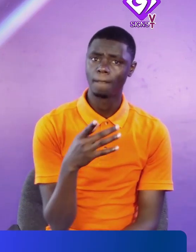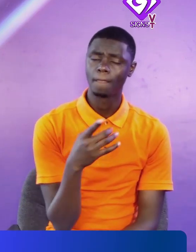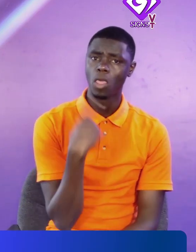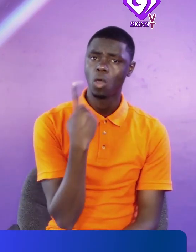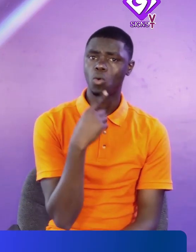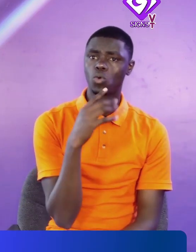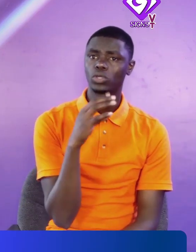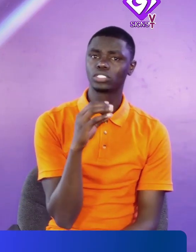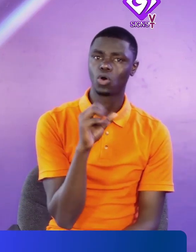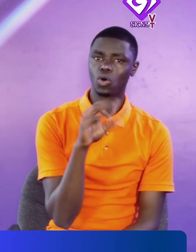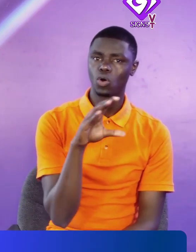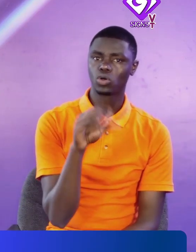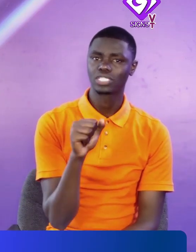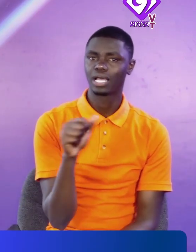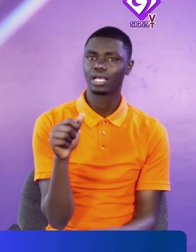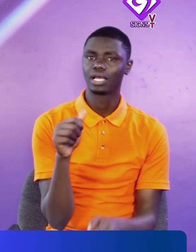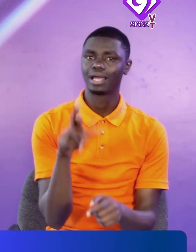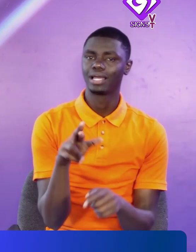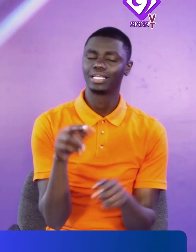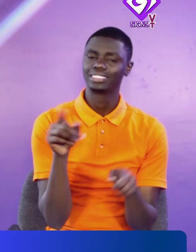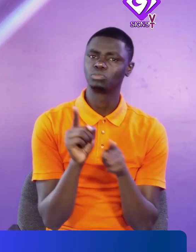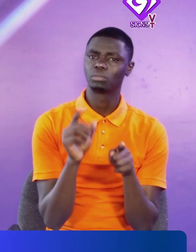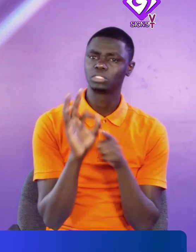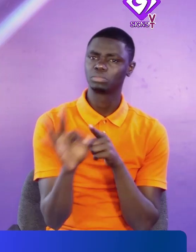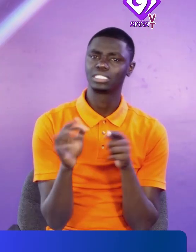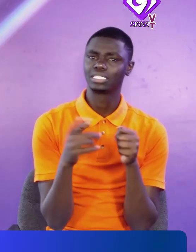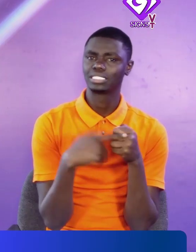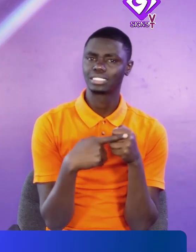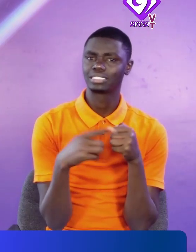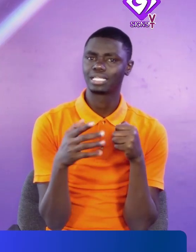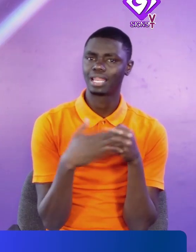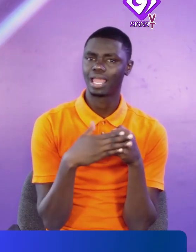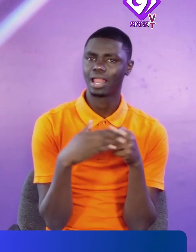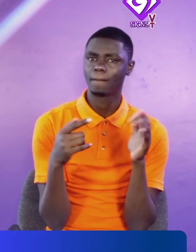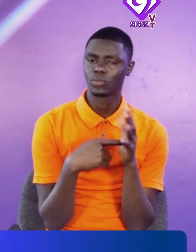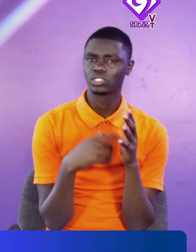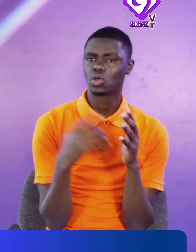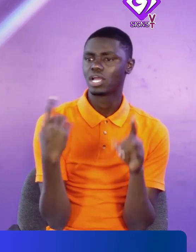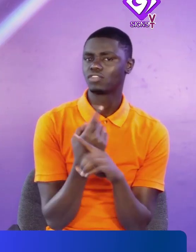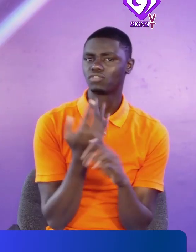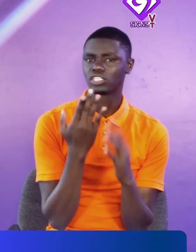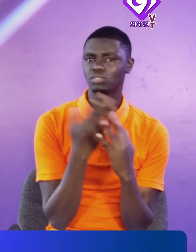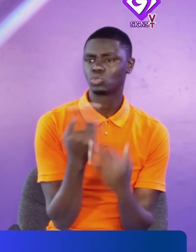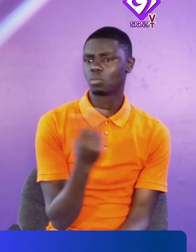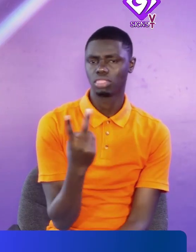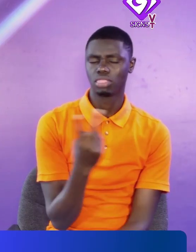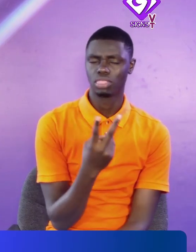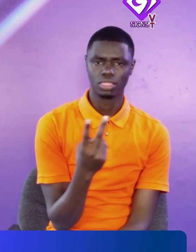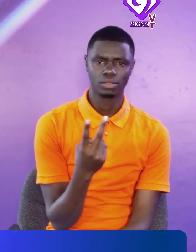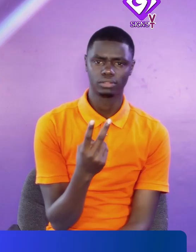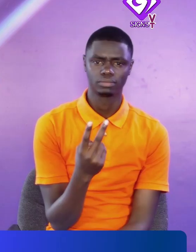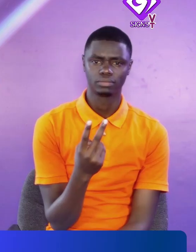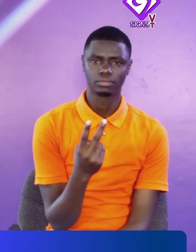who is first ni 69 points. The difference between Lando Norris and Oscar Piastri, who both race